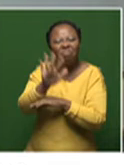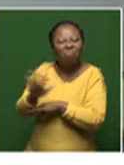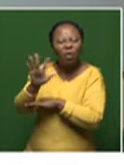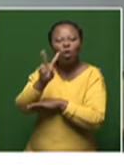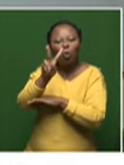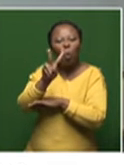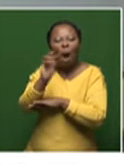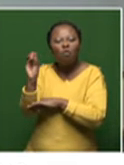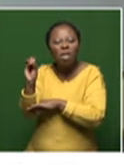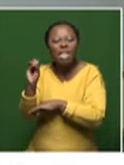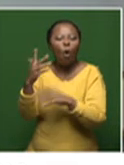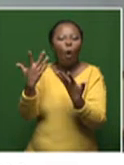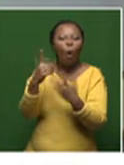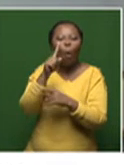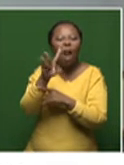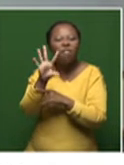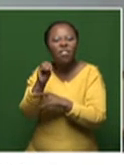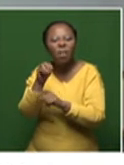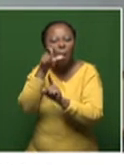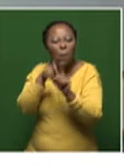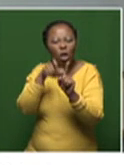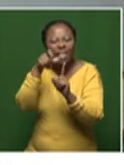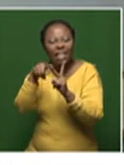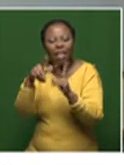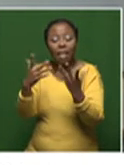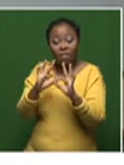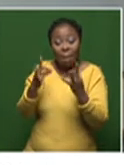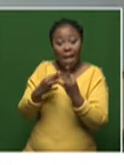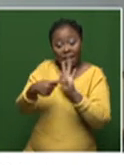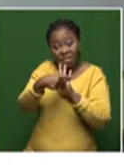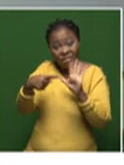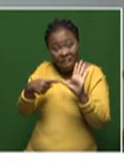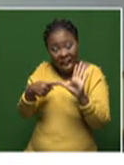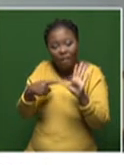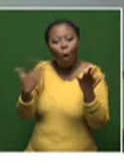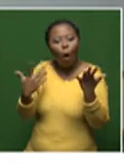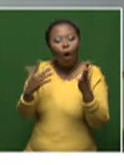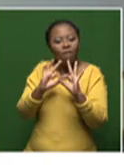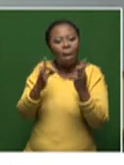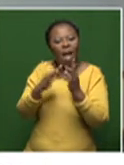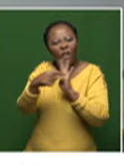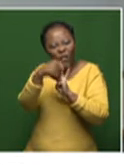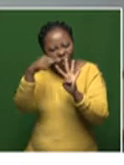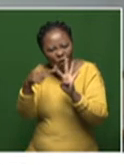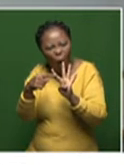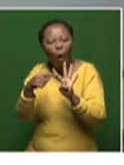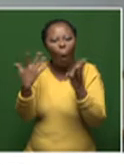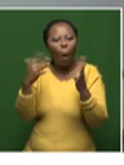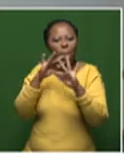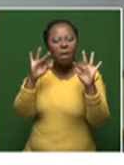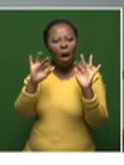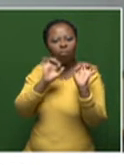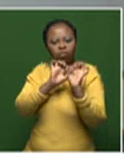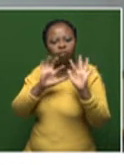per person or 150 Rand per person. And for a family of 5 or 4, for a lot of people, that